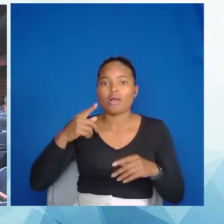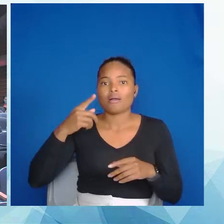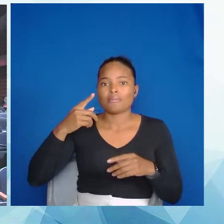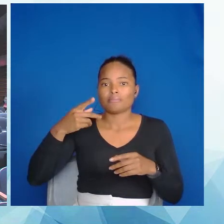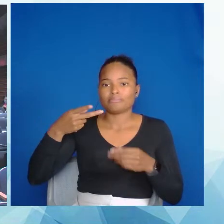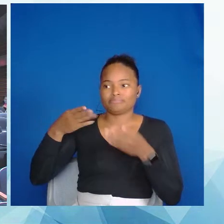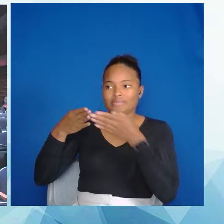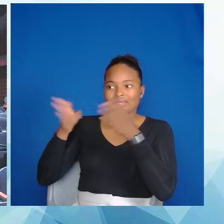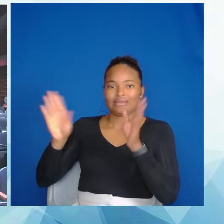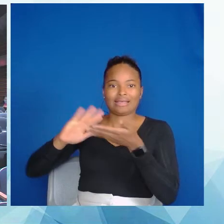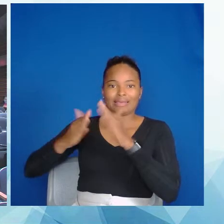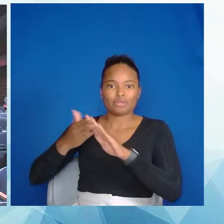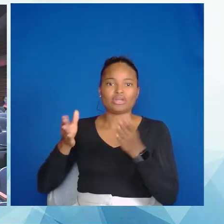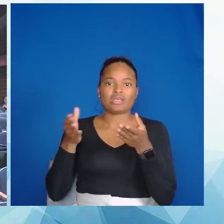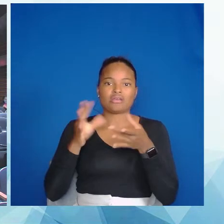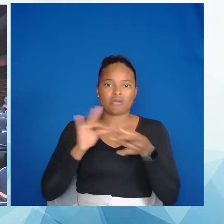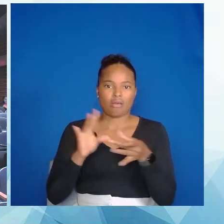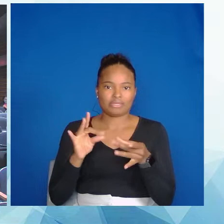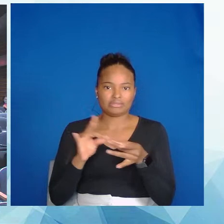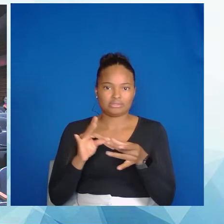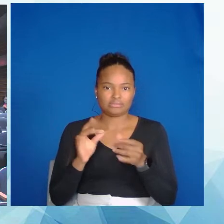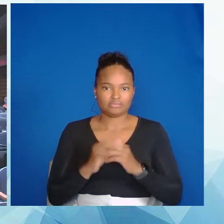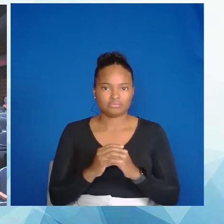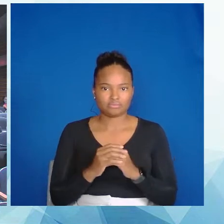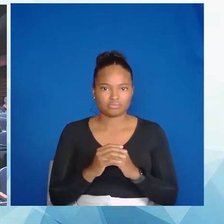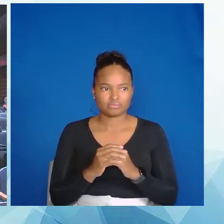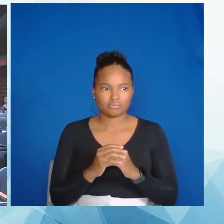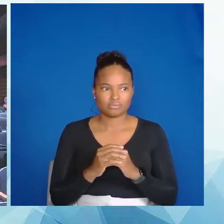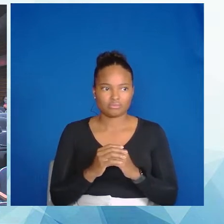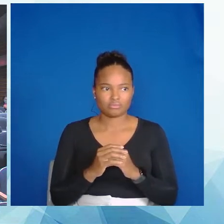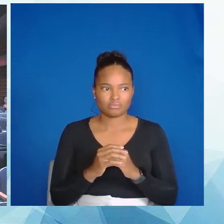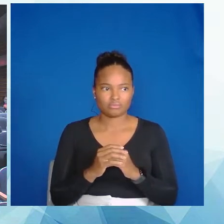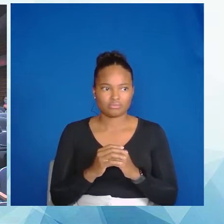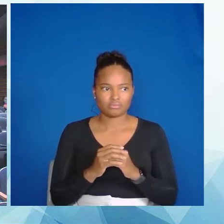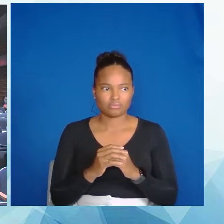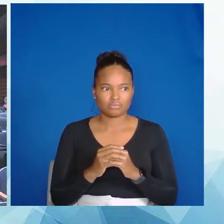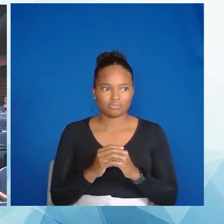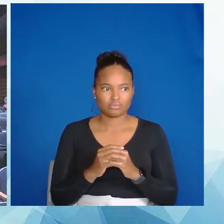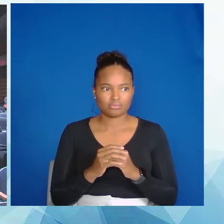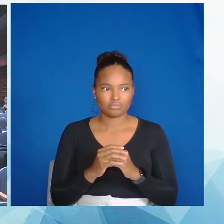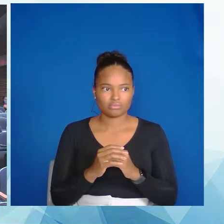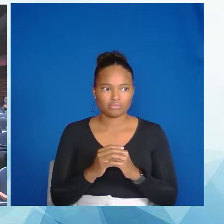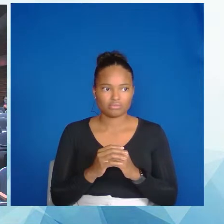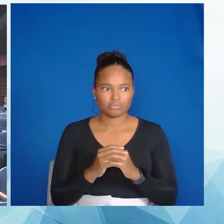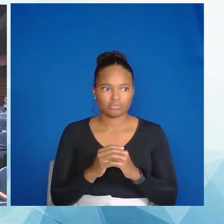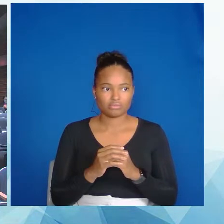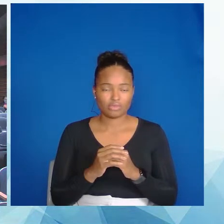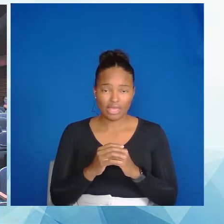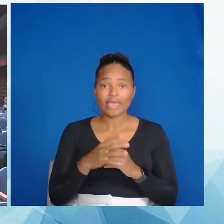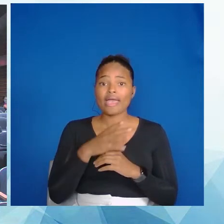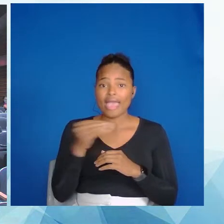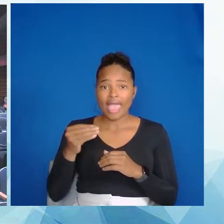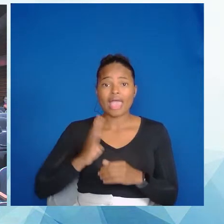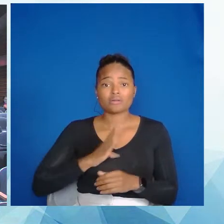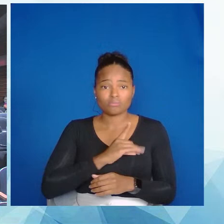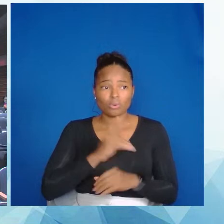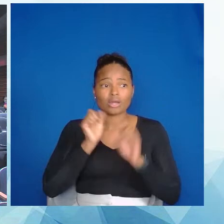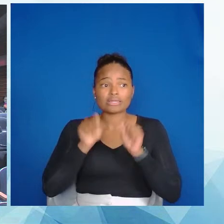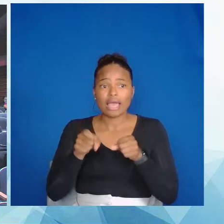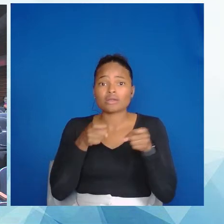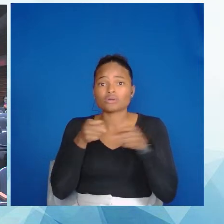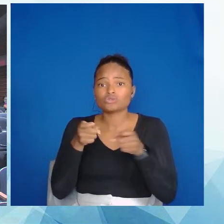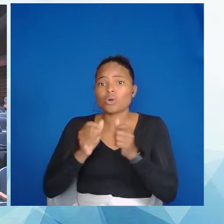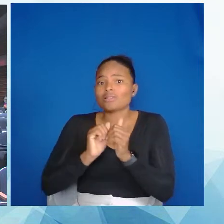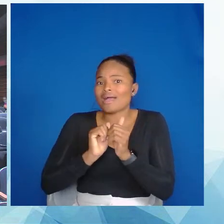And they have some discretion about how they about how they do that, and different boards do it in